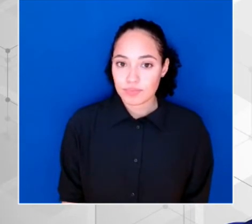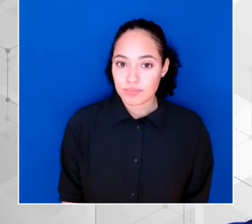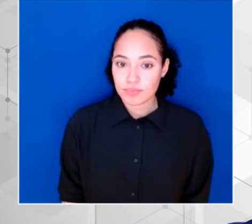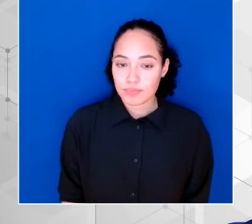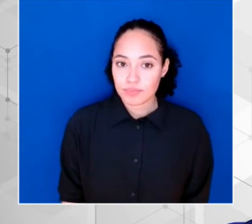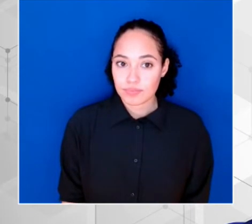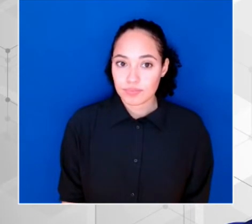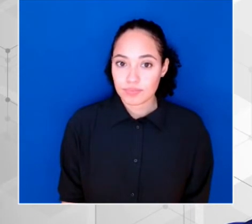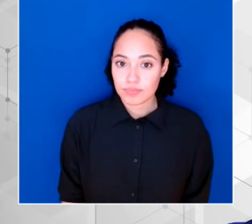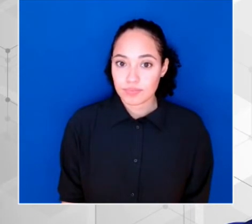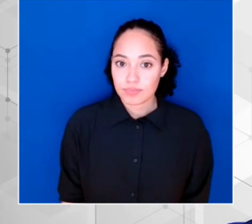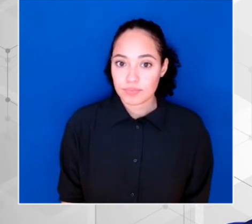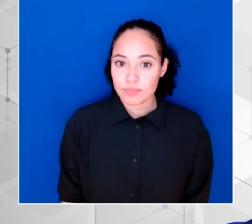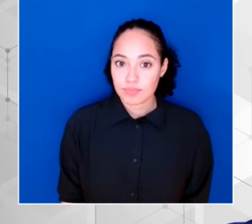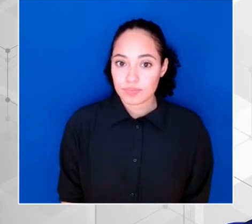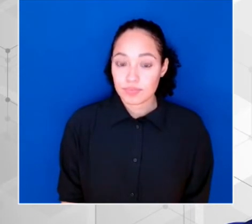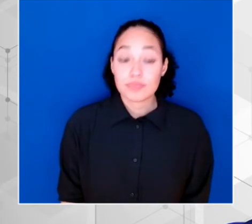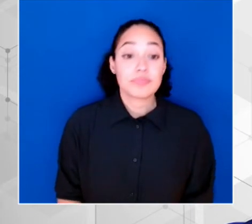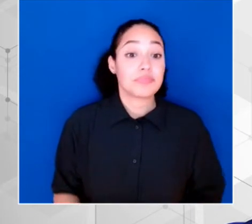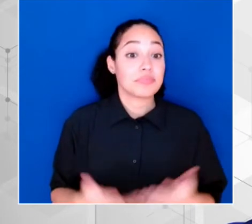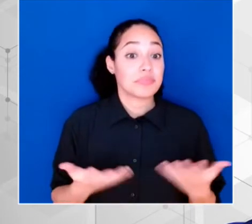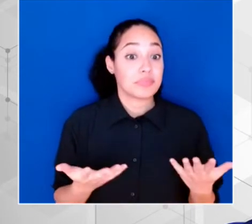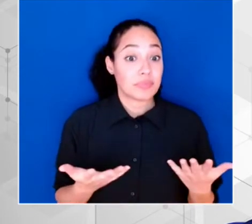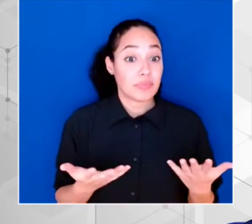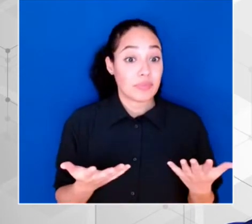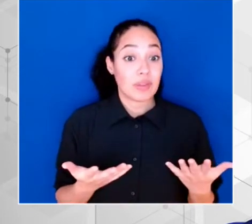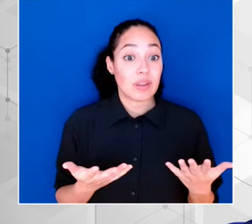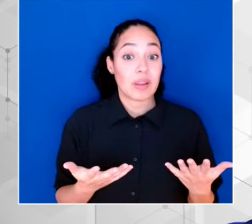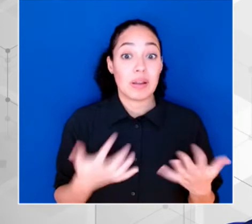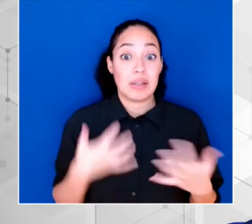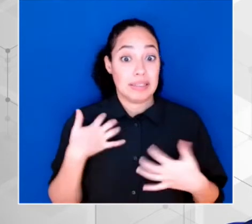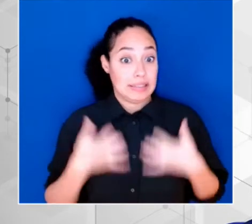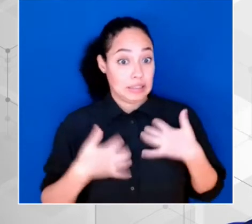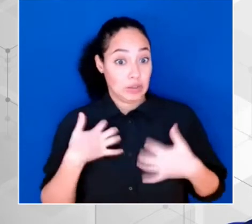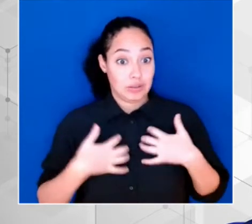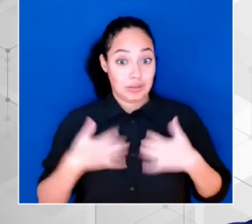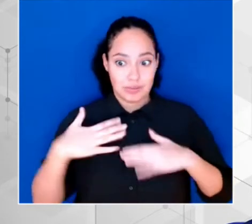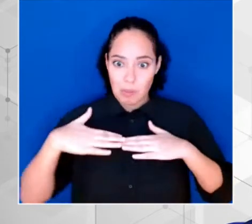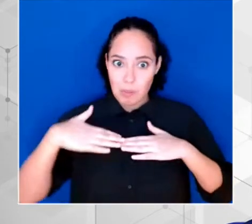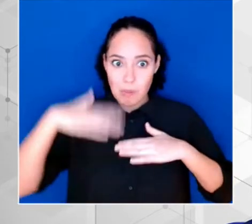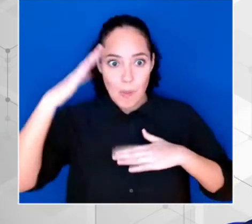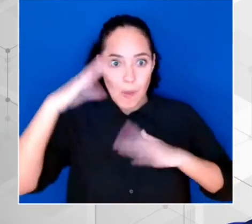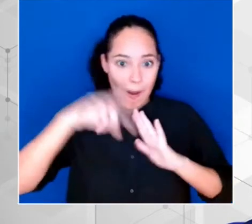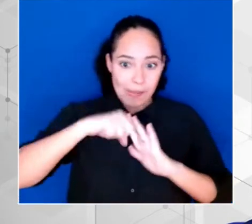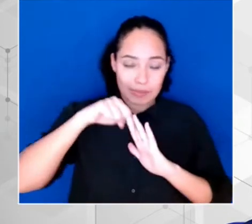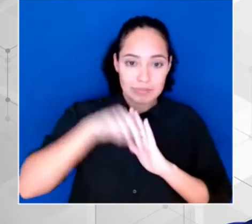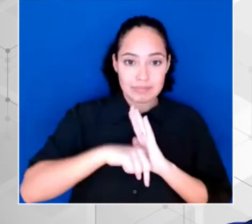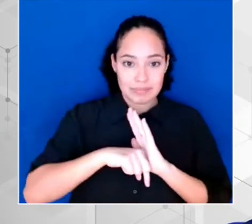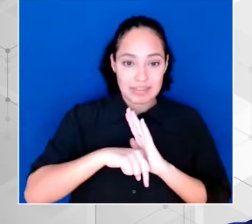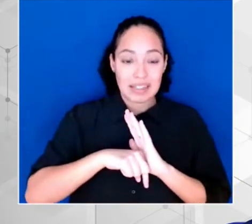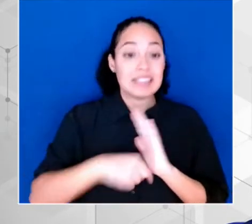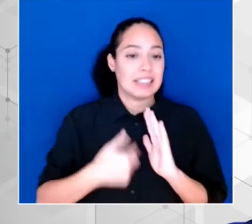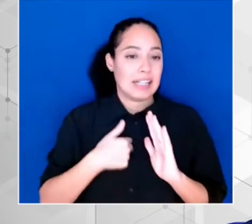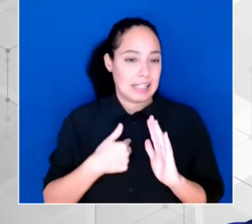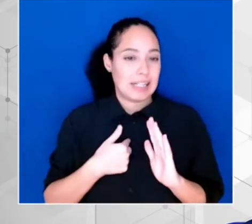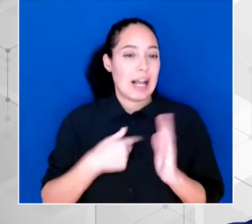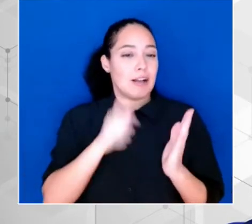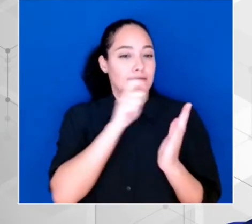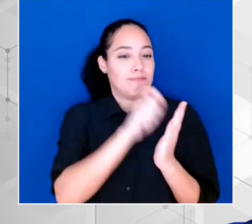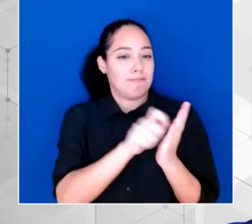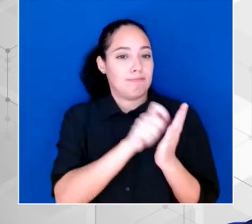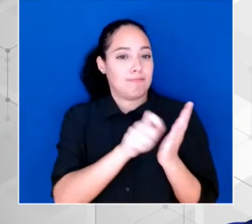If you want to know a bit more about this process, I wrote a full article only about GitHub Actions and